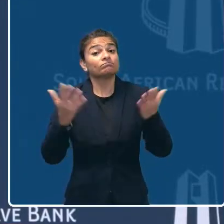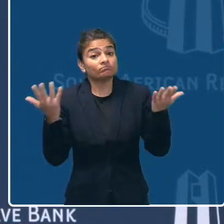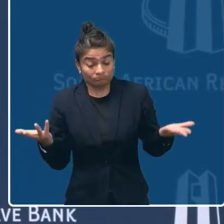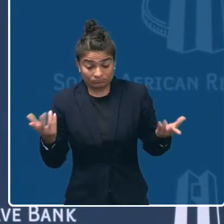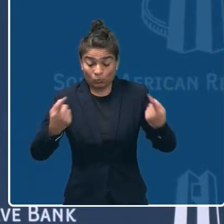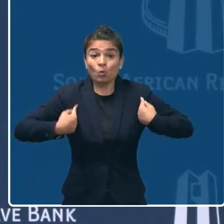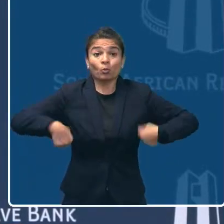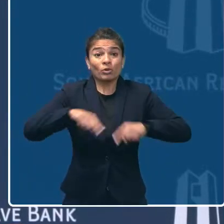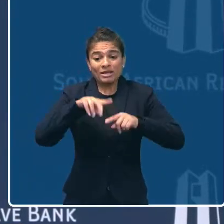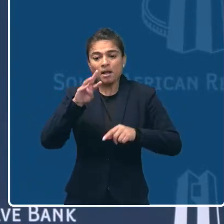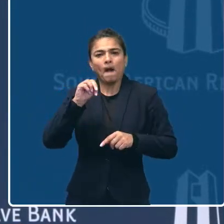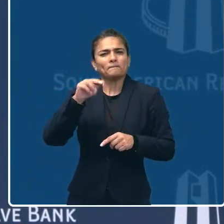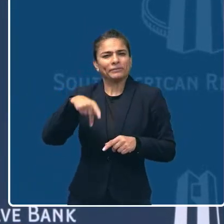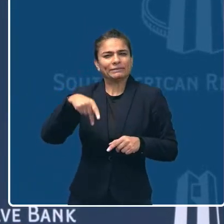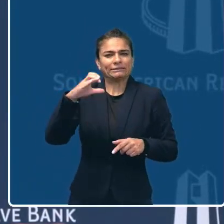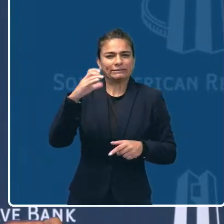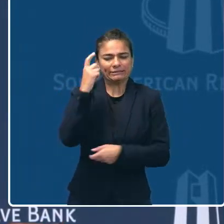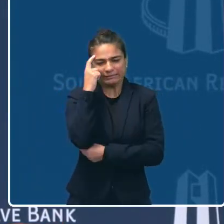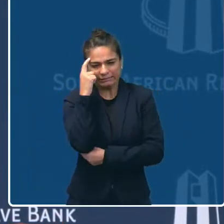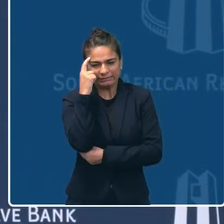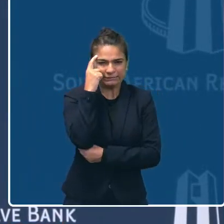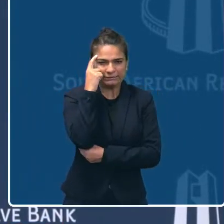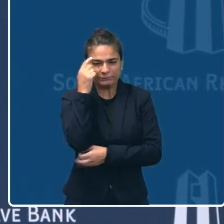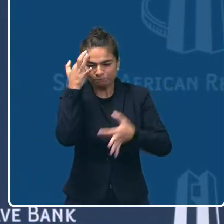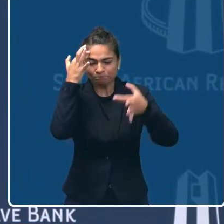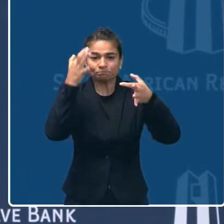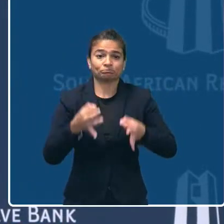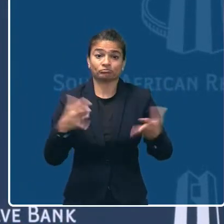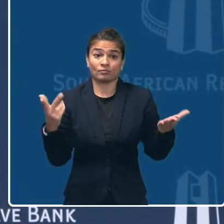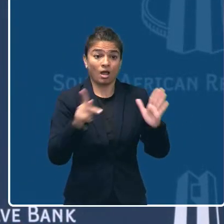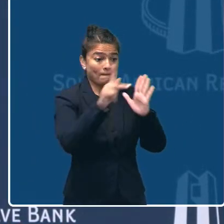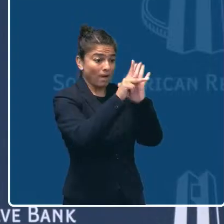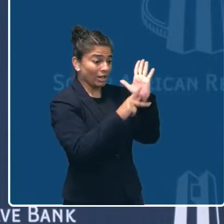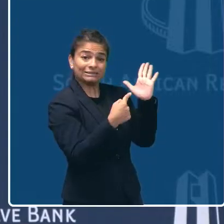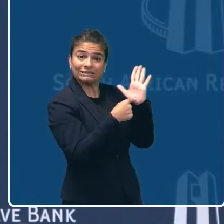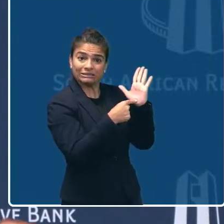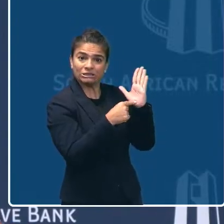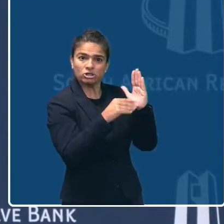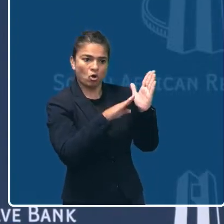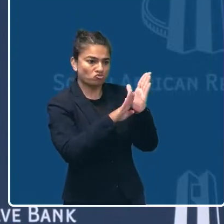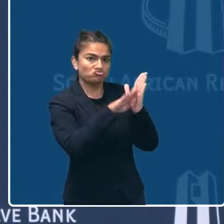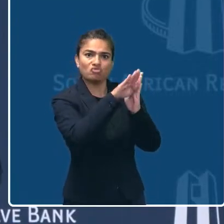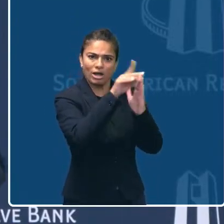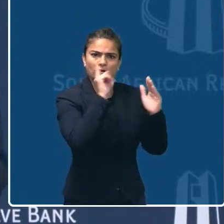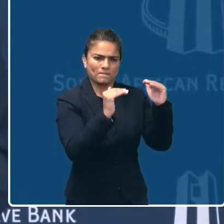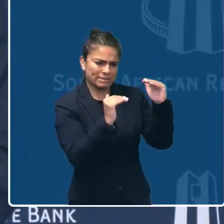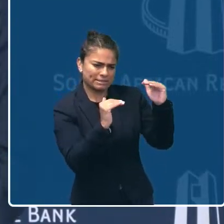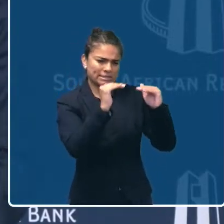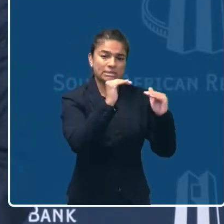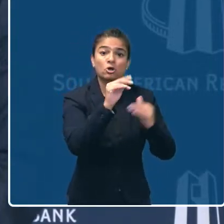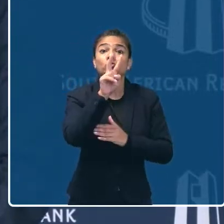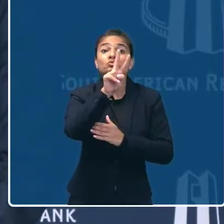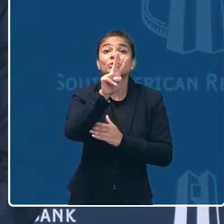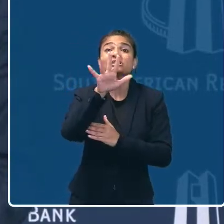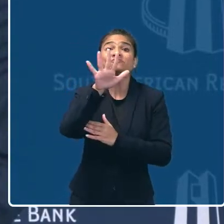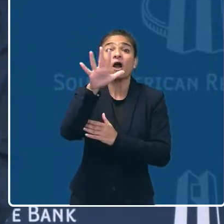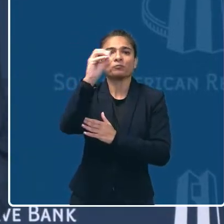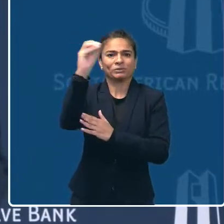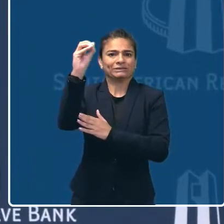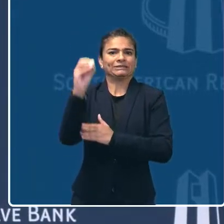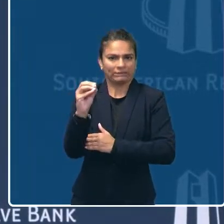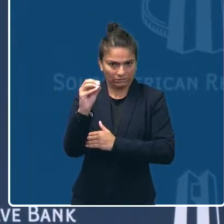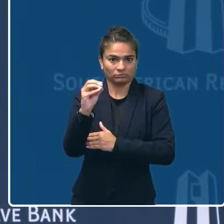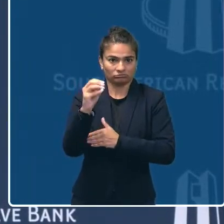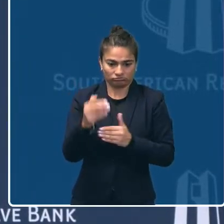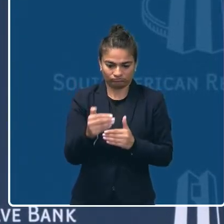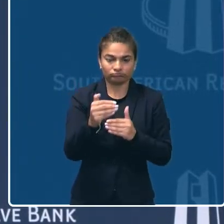Against this backdrop, the MPC decided to reduce the policy rate by 25 basis points with effect from the